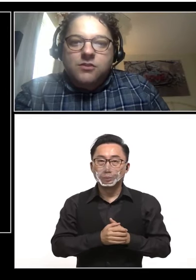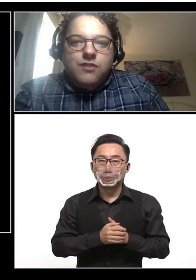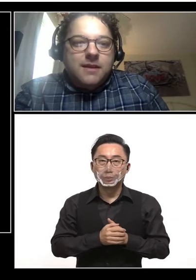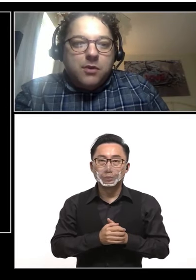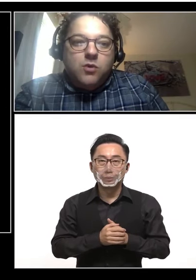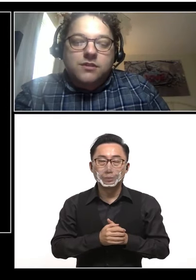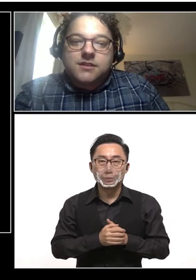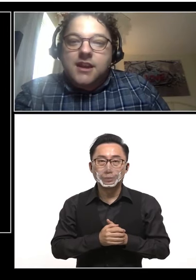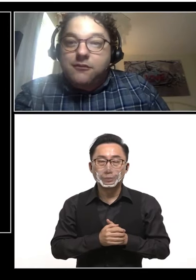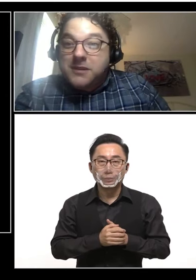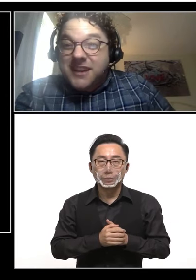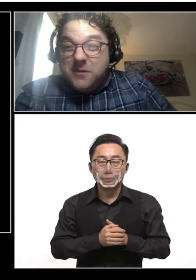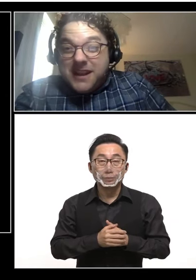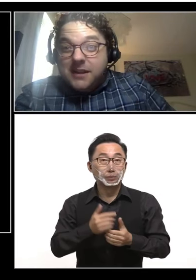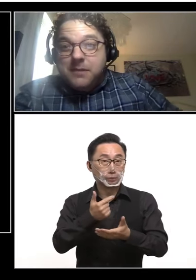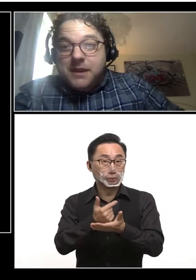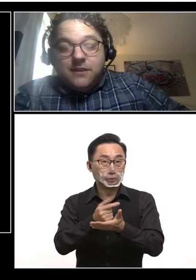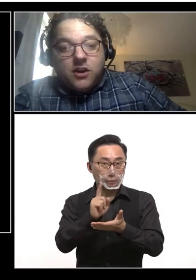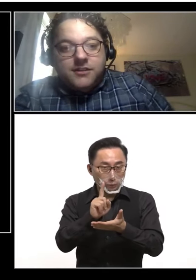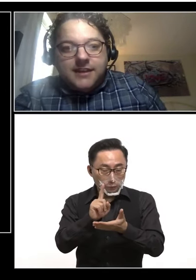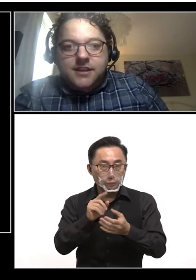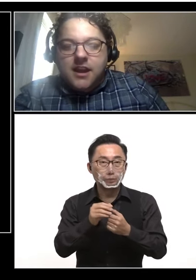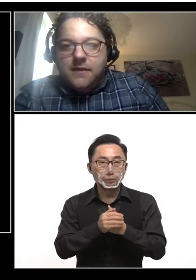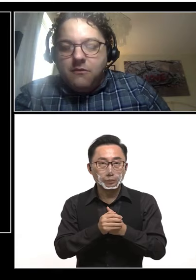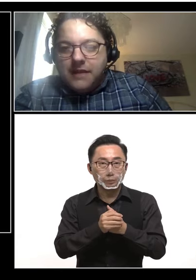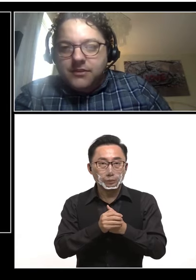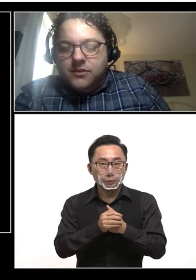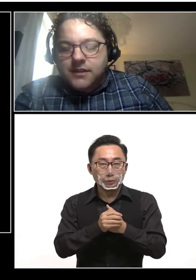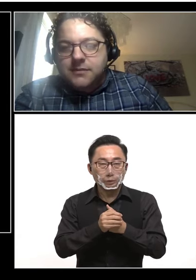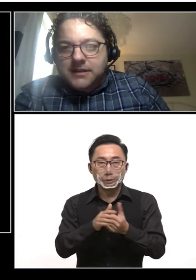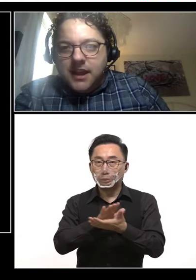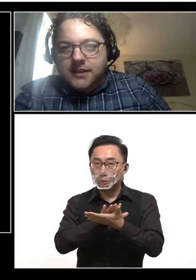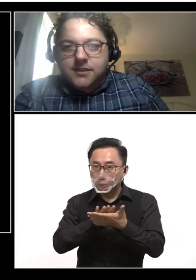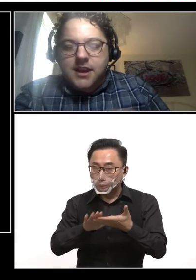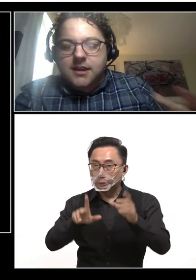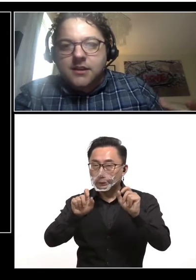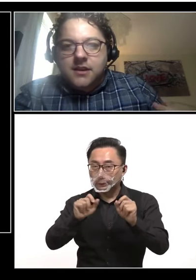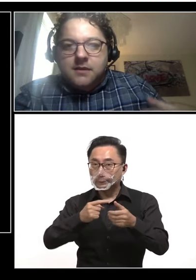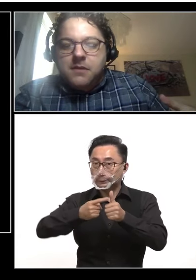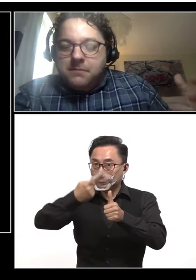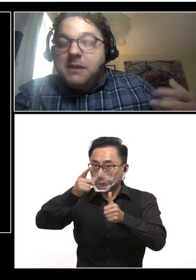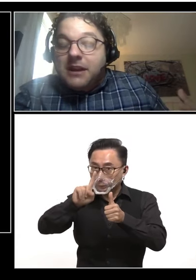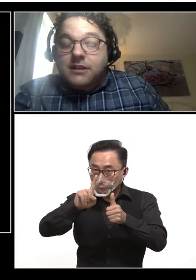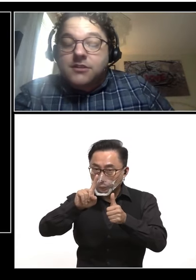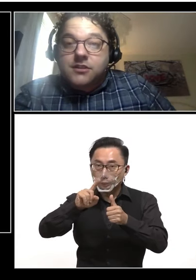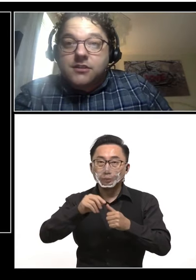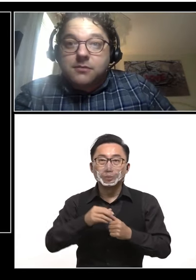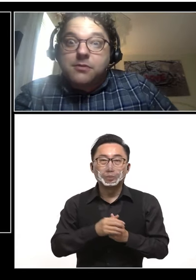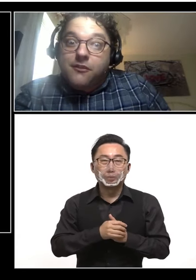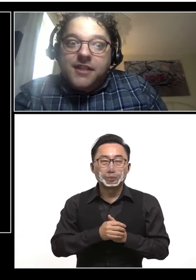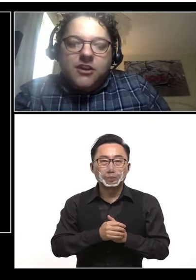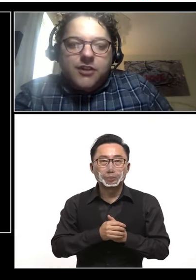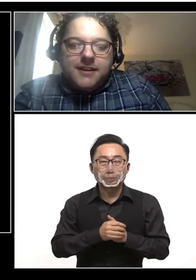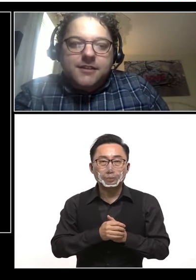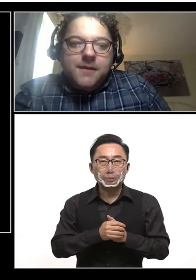So it's really important for me to give you a little bit of context around the sort of disability arts, a bit of background to